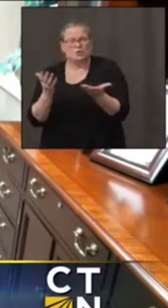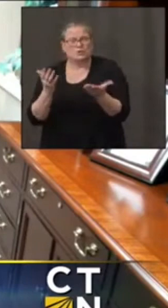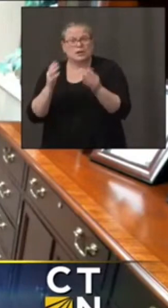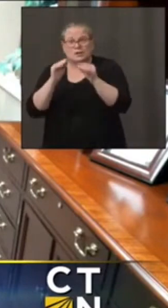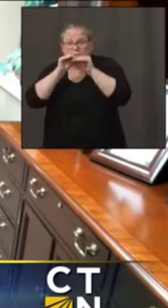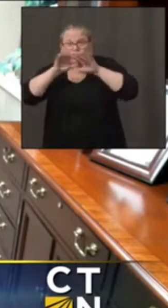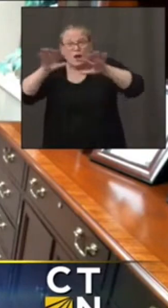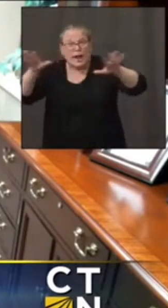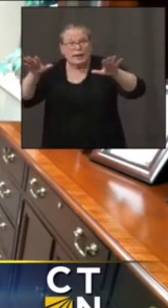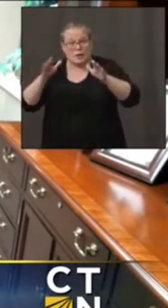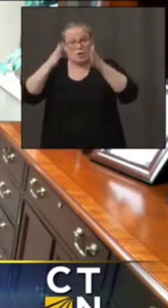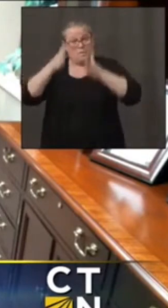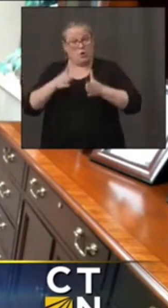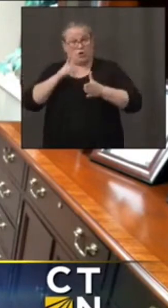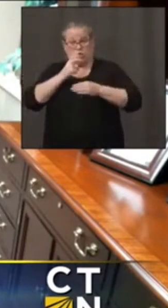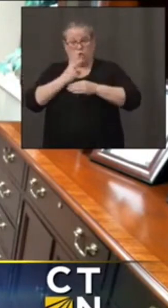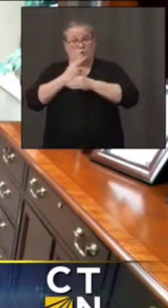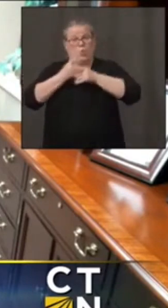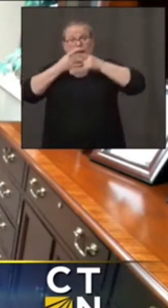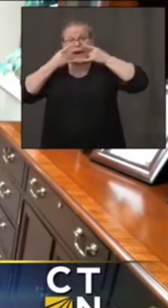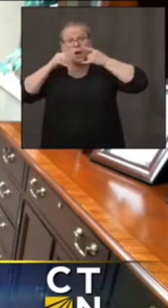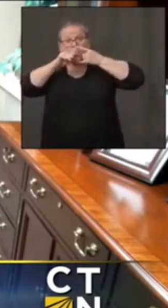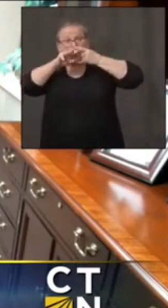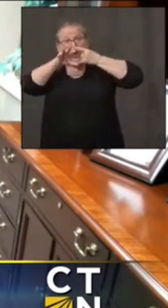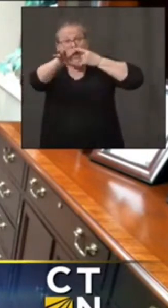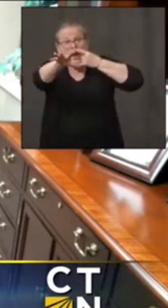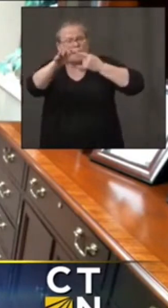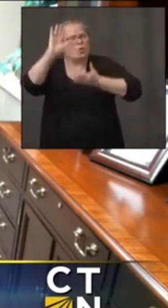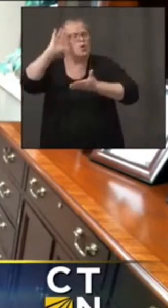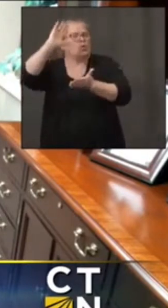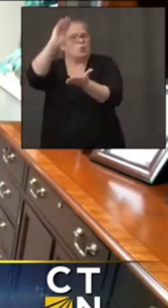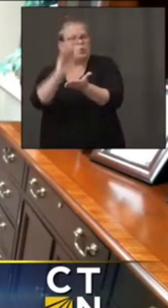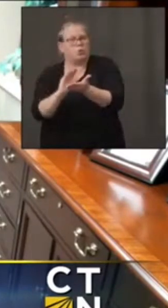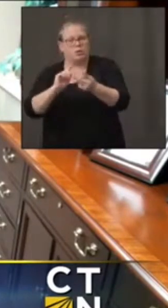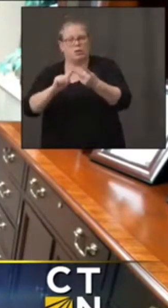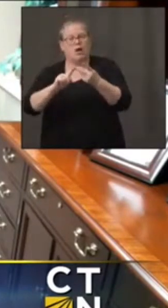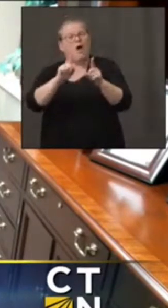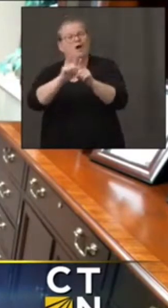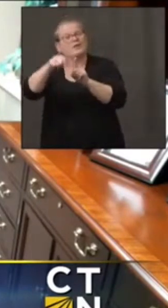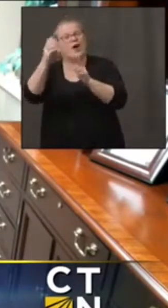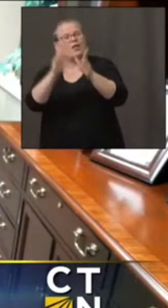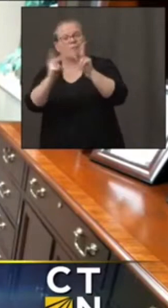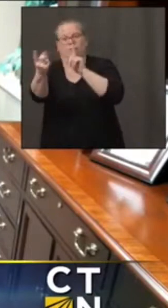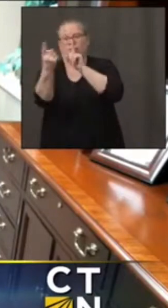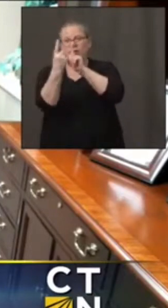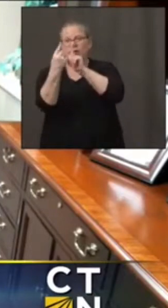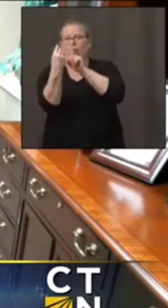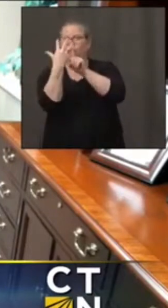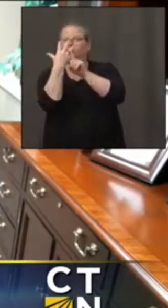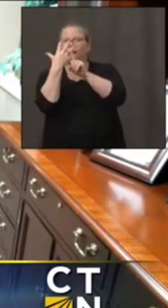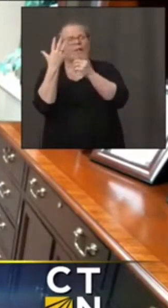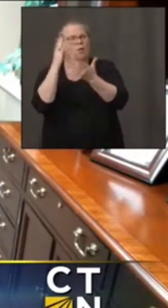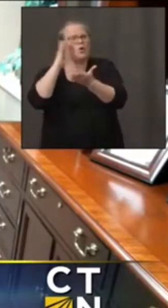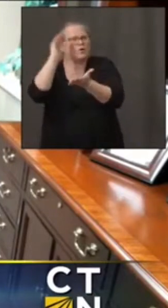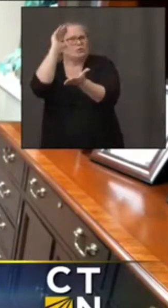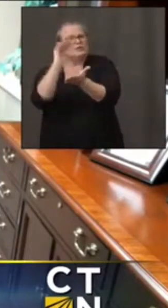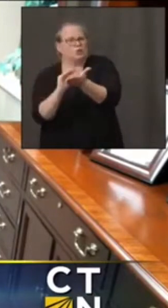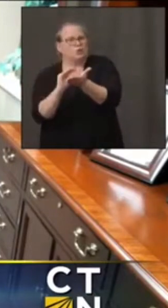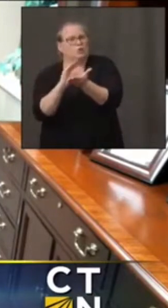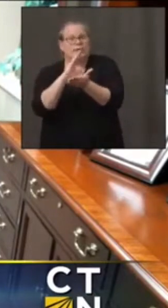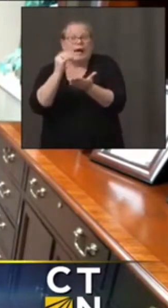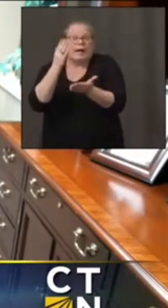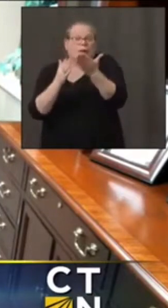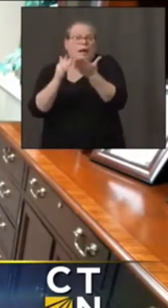the wearer as well as protect the wearer from, as I said, the size of the viral exposure that he or she may get